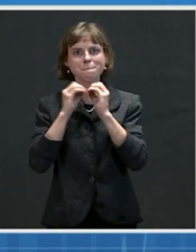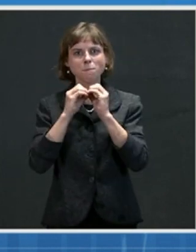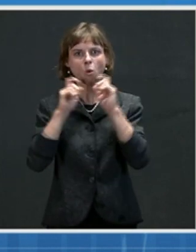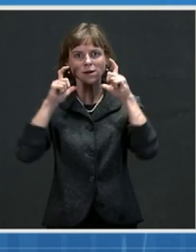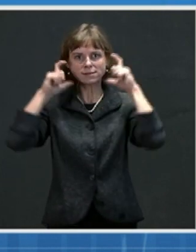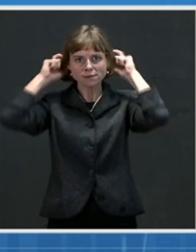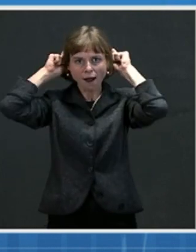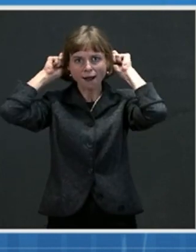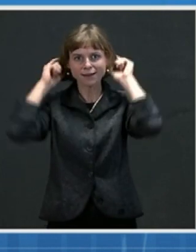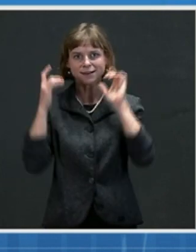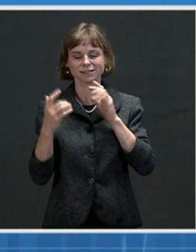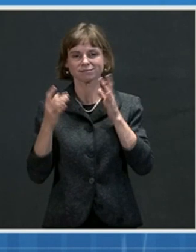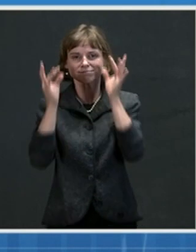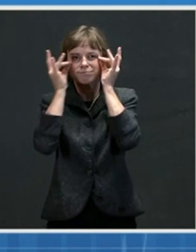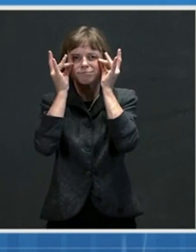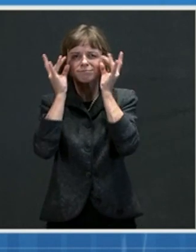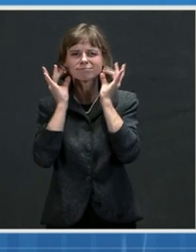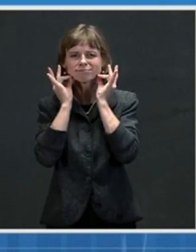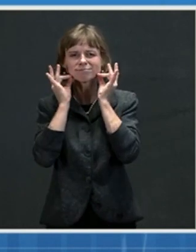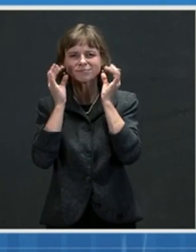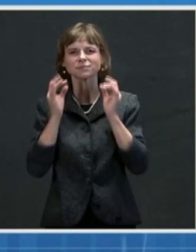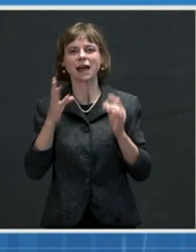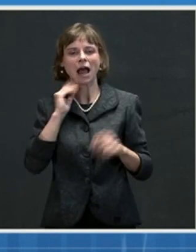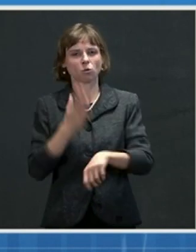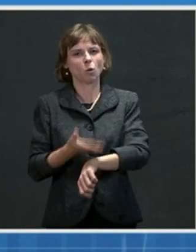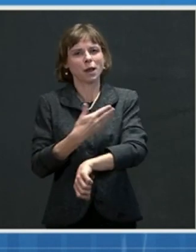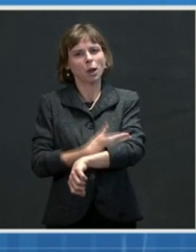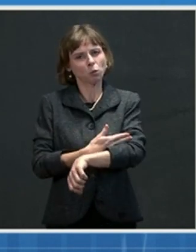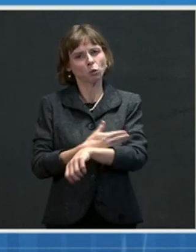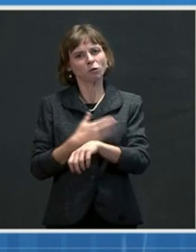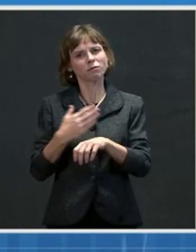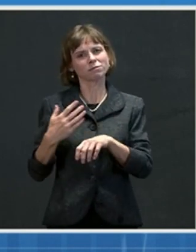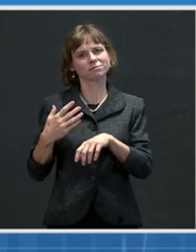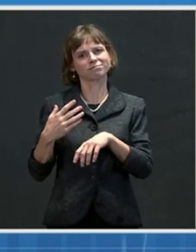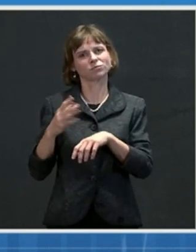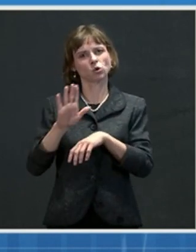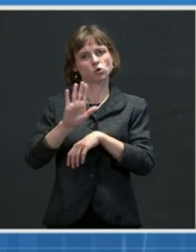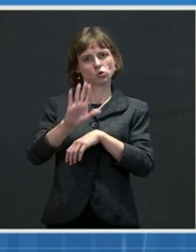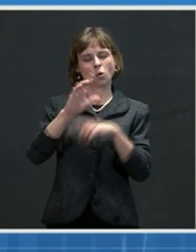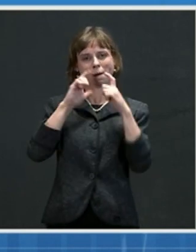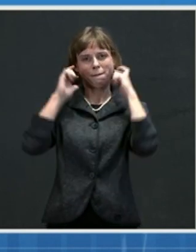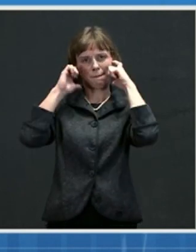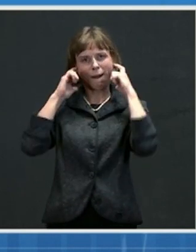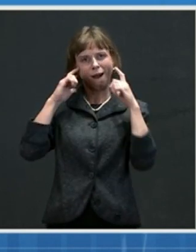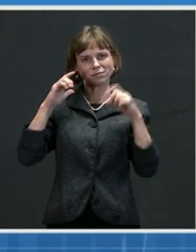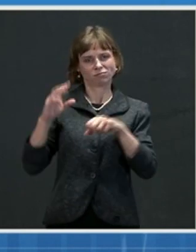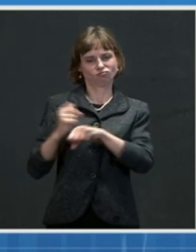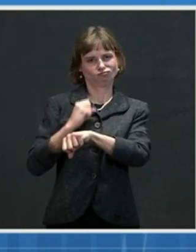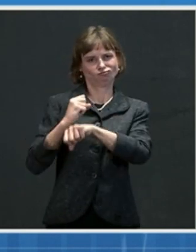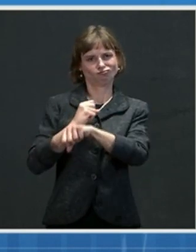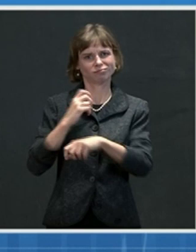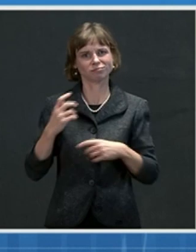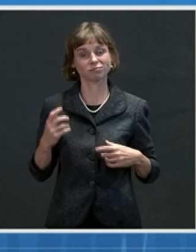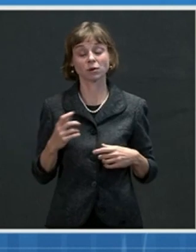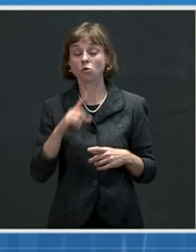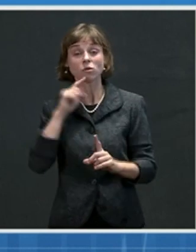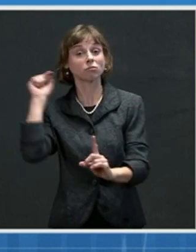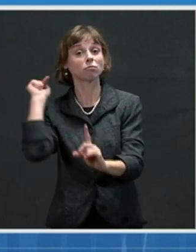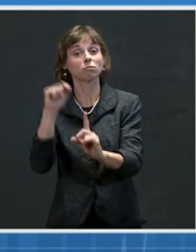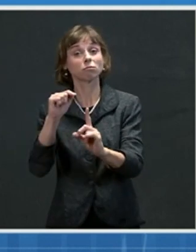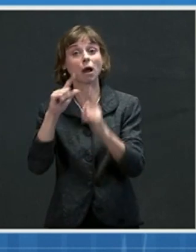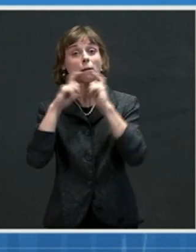against the face and thus improve mask performance. The bottom line is this: masks work, and they